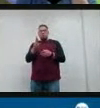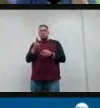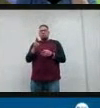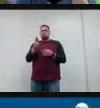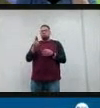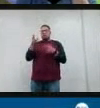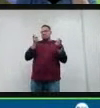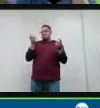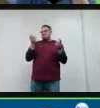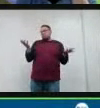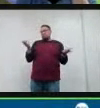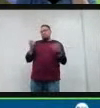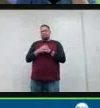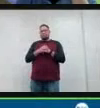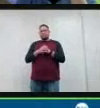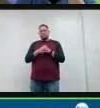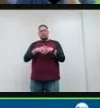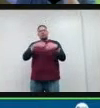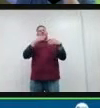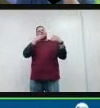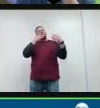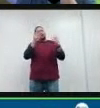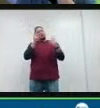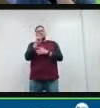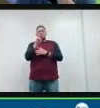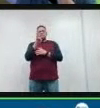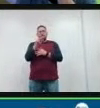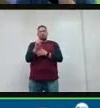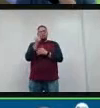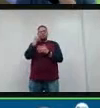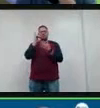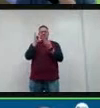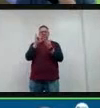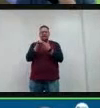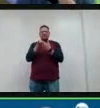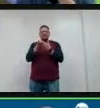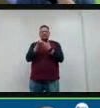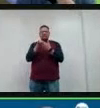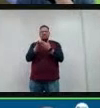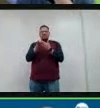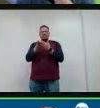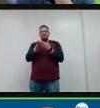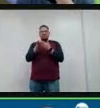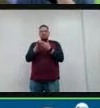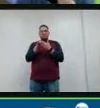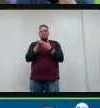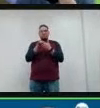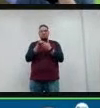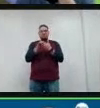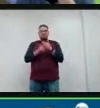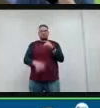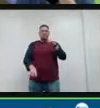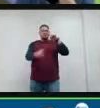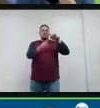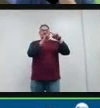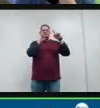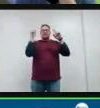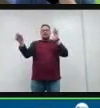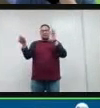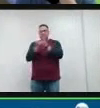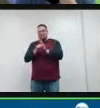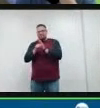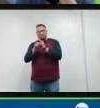thank you. Message received, Karina. Thank you for that asset-based approach rather than the deficit-based approach. I really appreciate